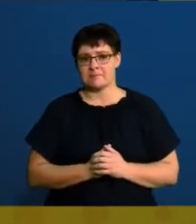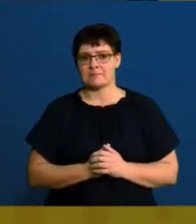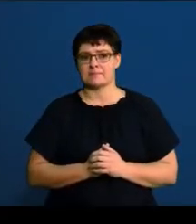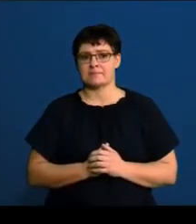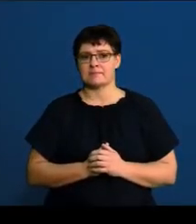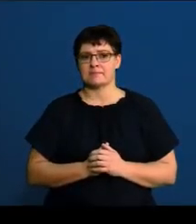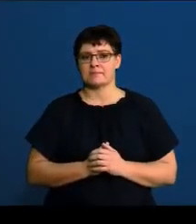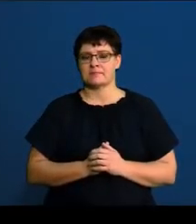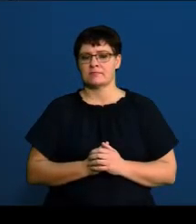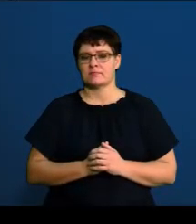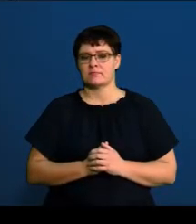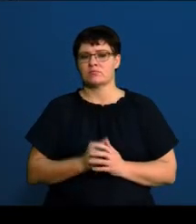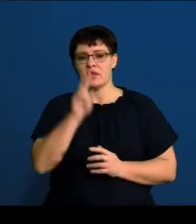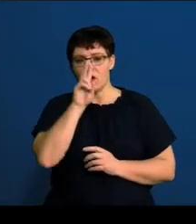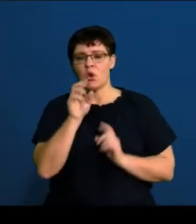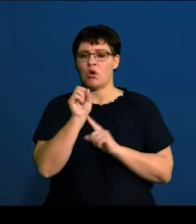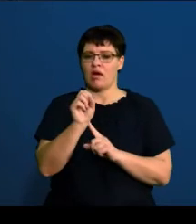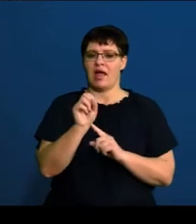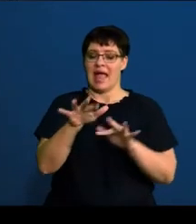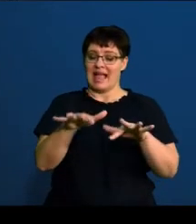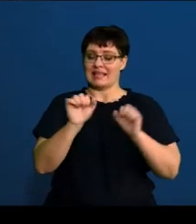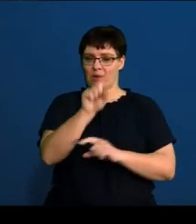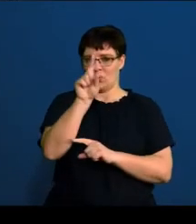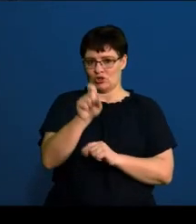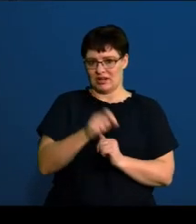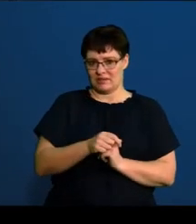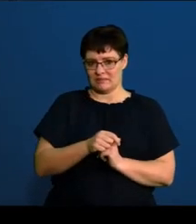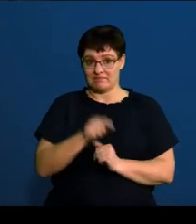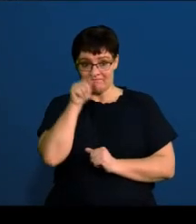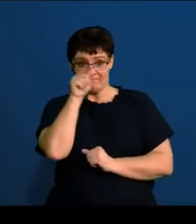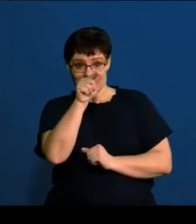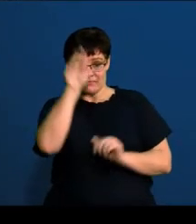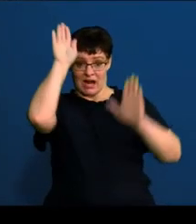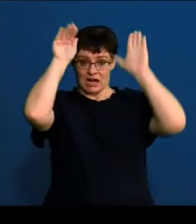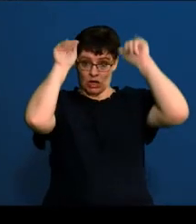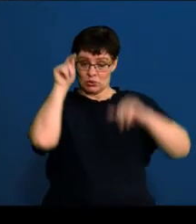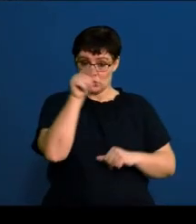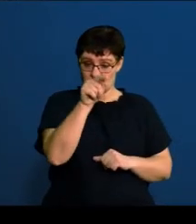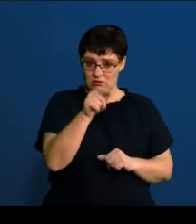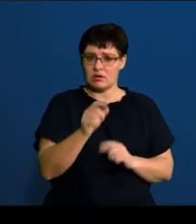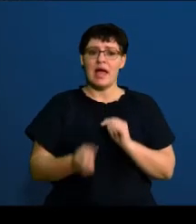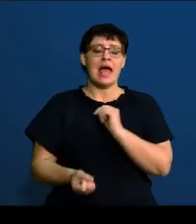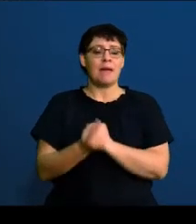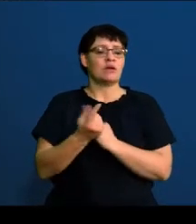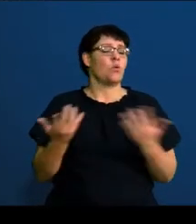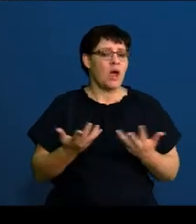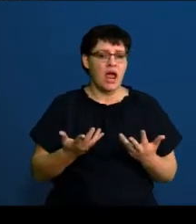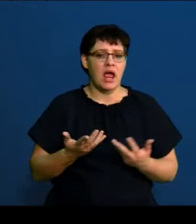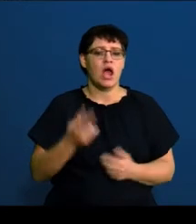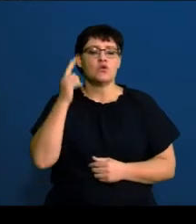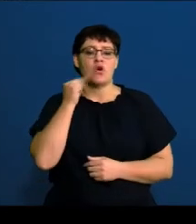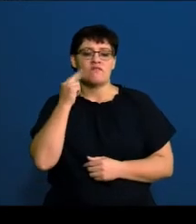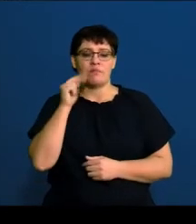and look at an exam question. This cartoon appeared in the 2019 November